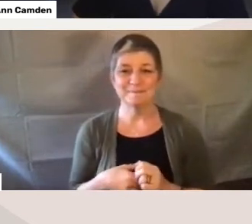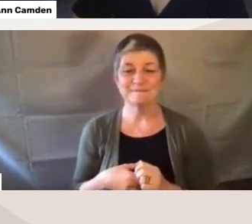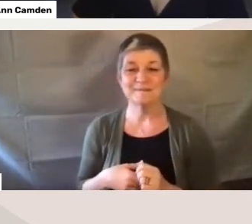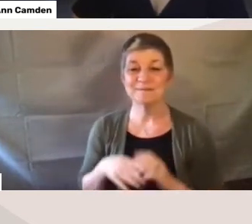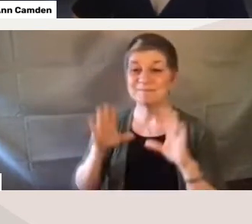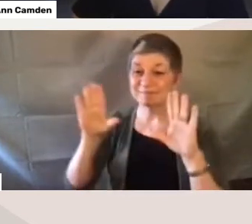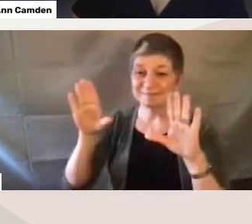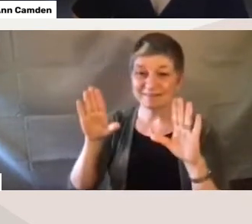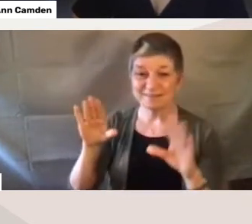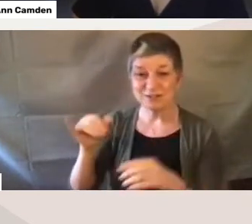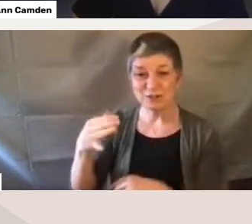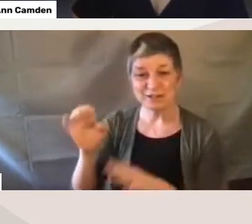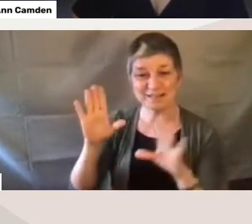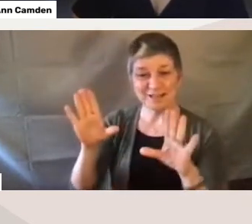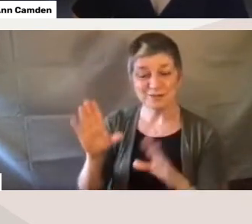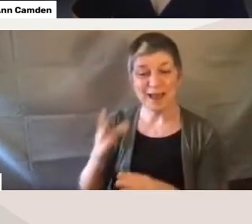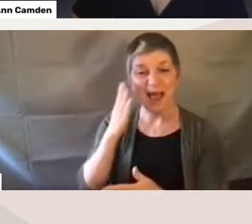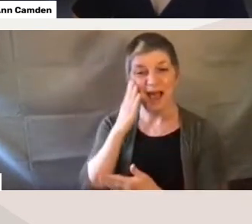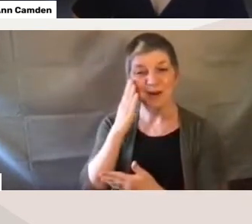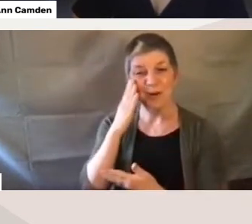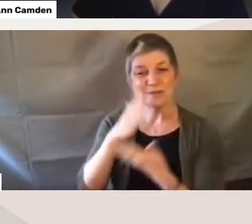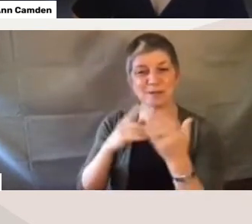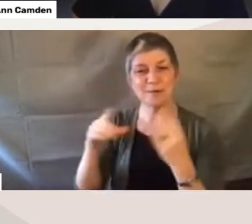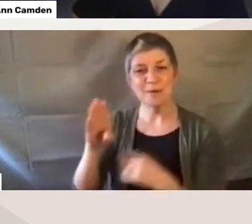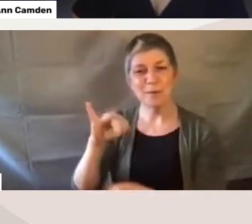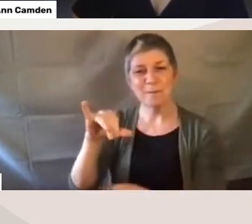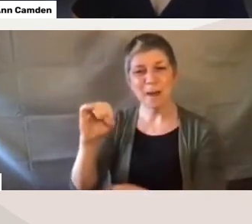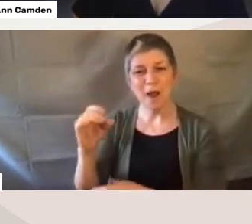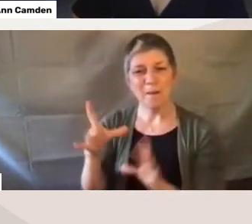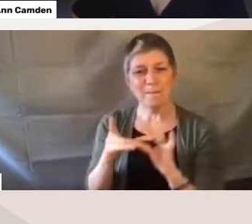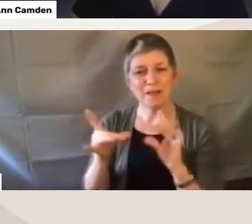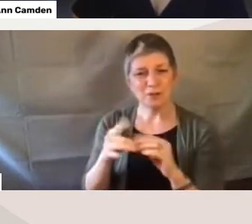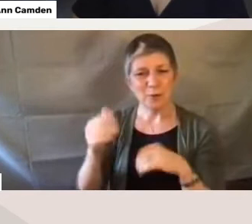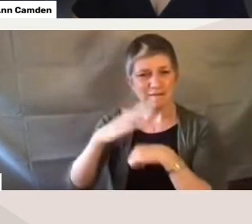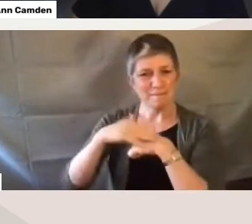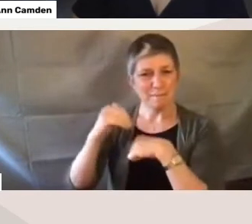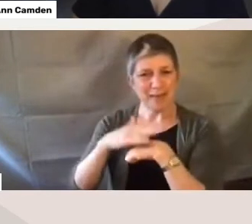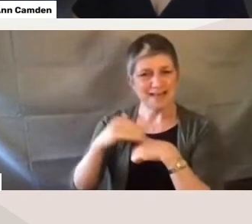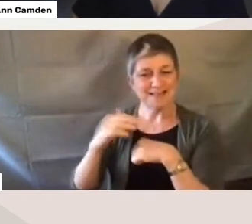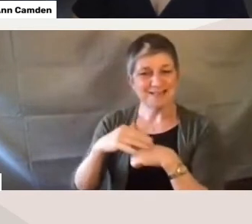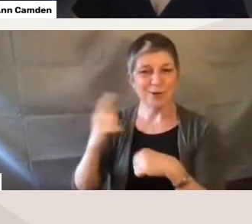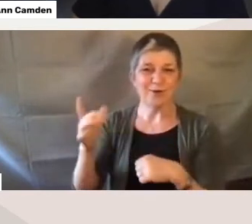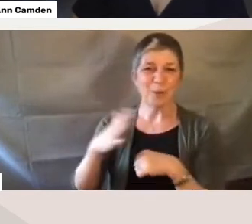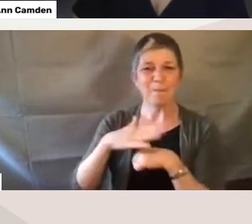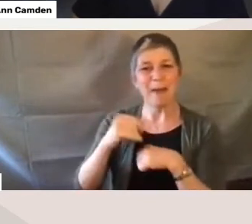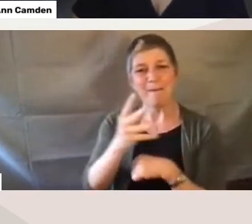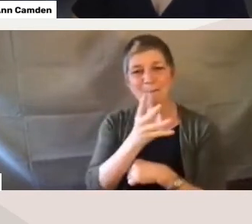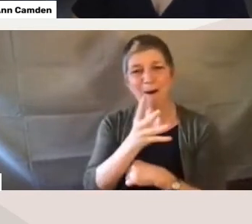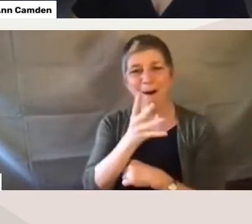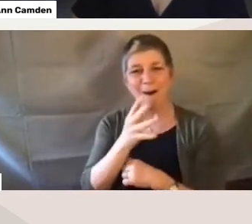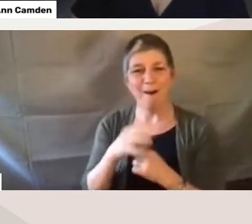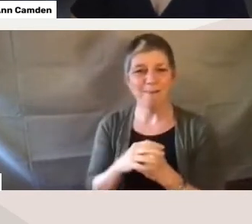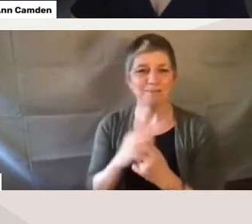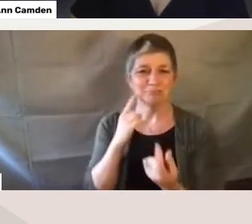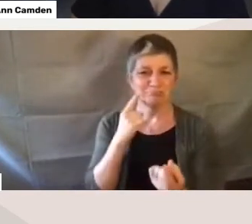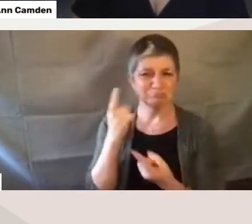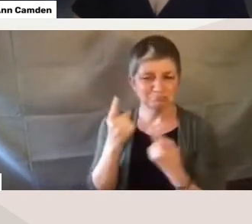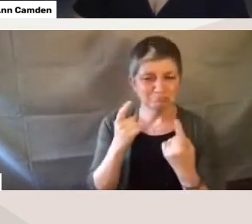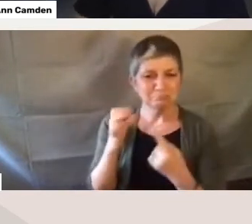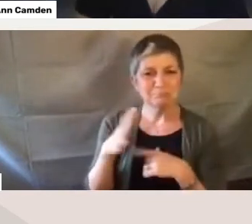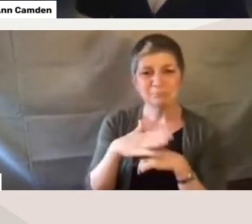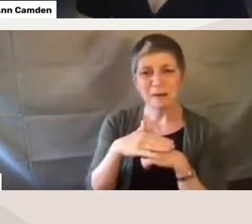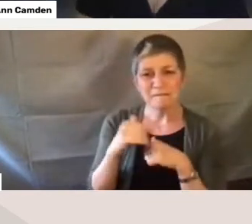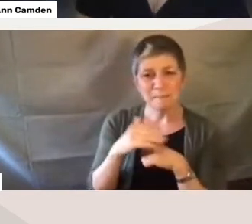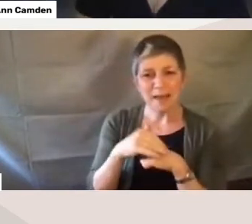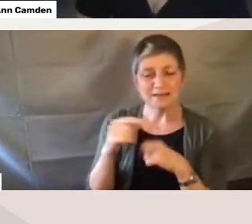That's great. And I know some of you in your bios mentioned that you had pets and that you were pet moms. And I wonder whether your pets